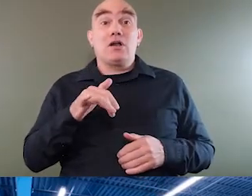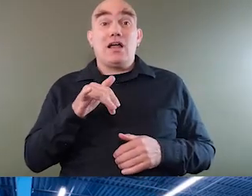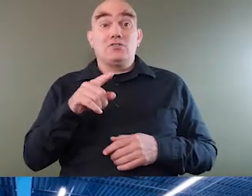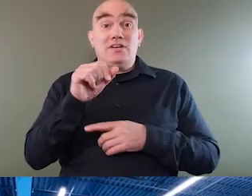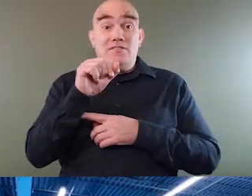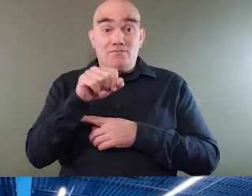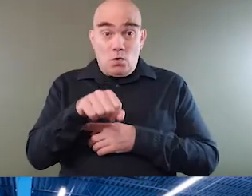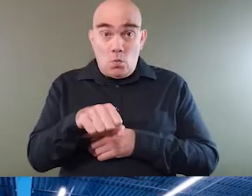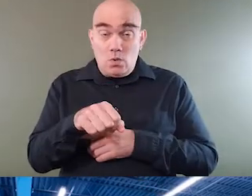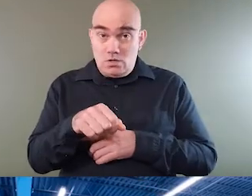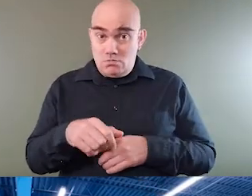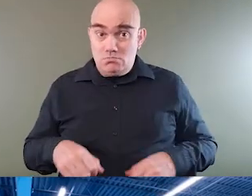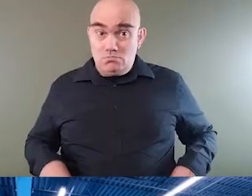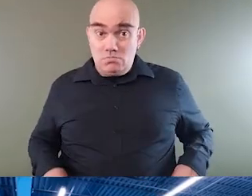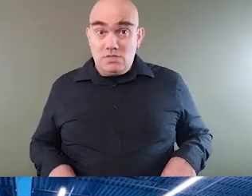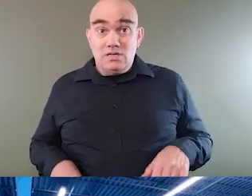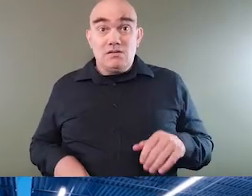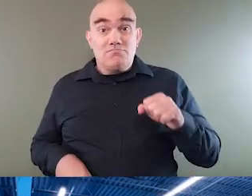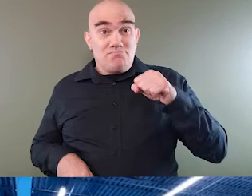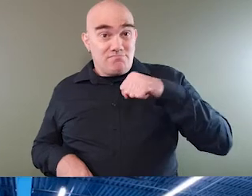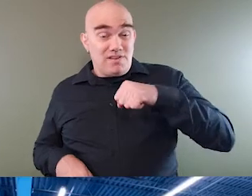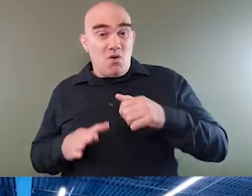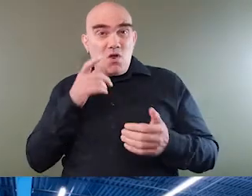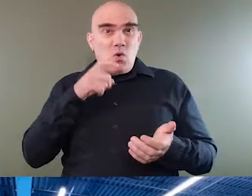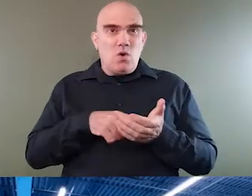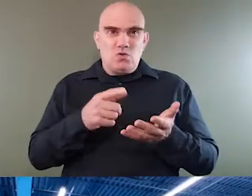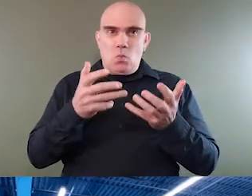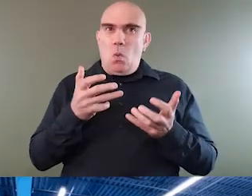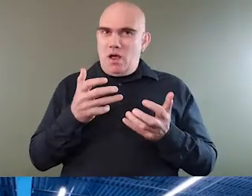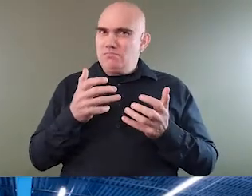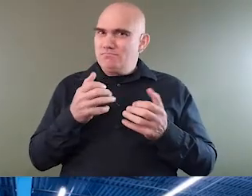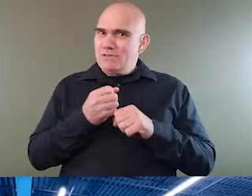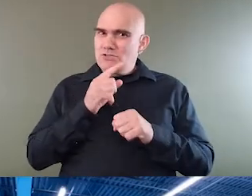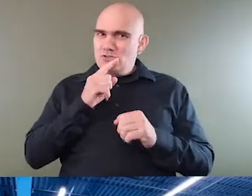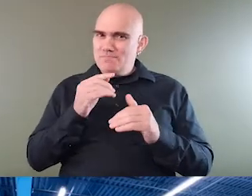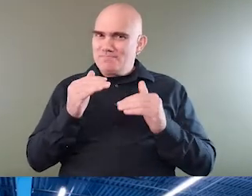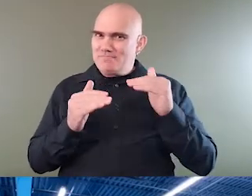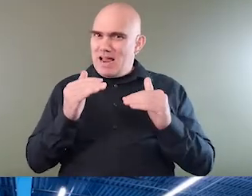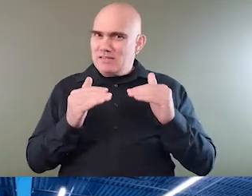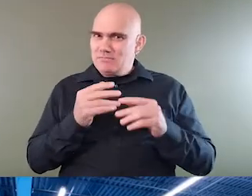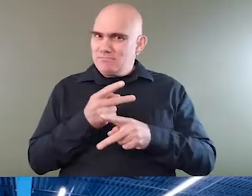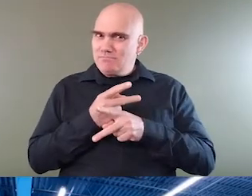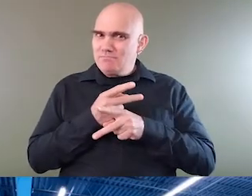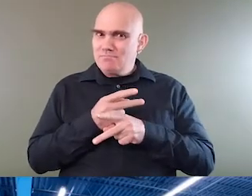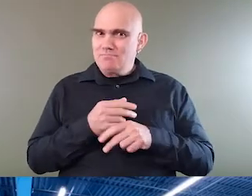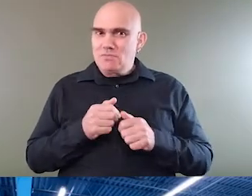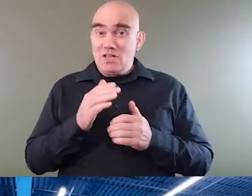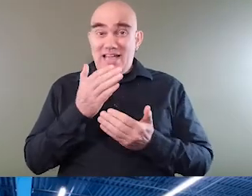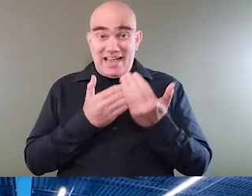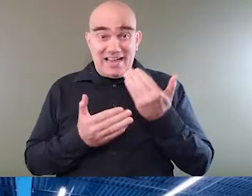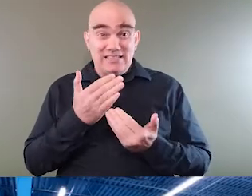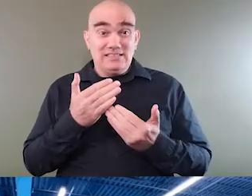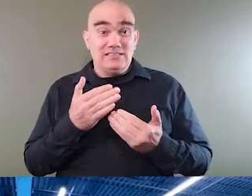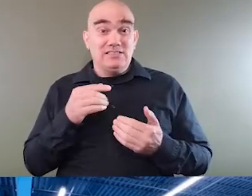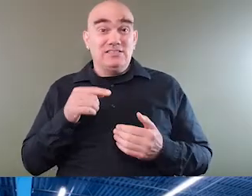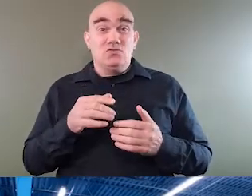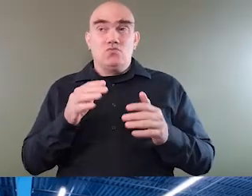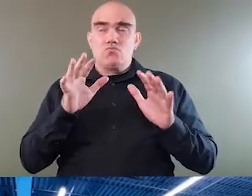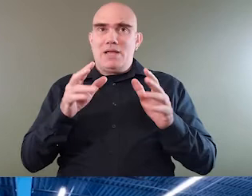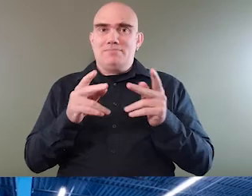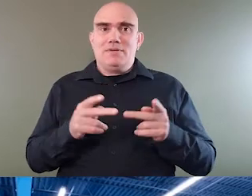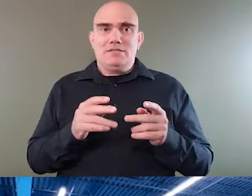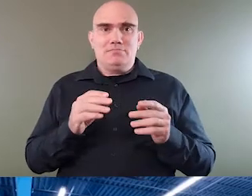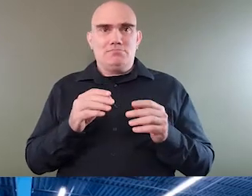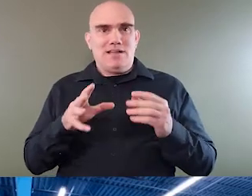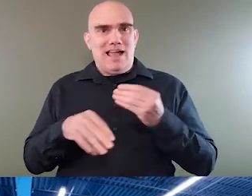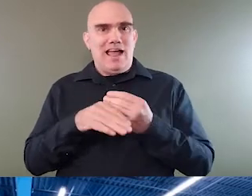Now, if you find that you want a little bit of a balance with your hands, this is a great place to add